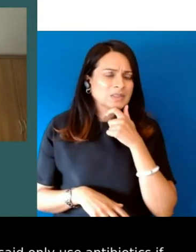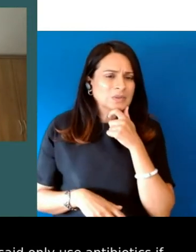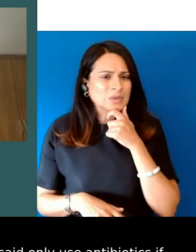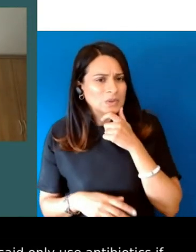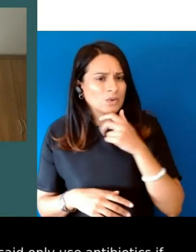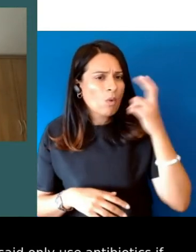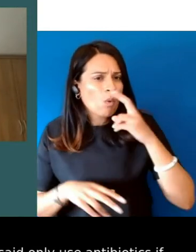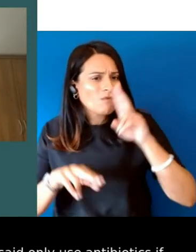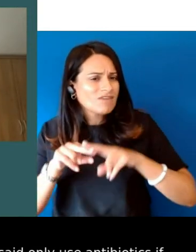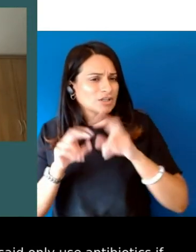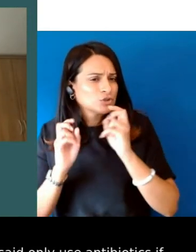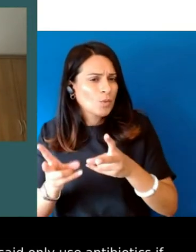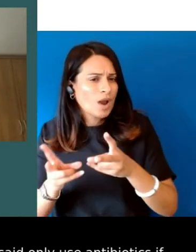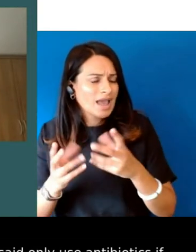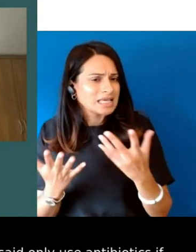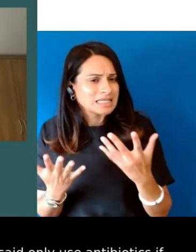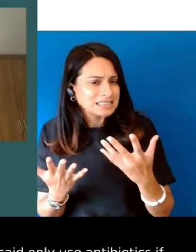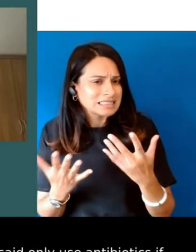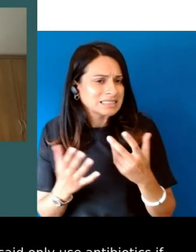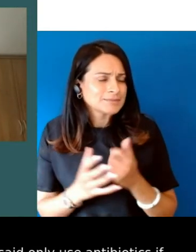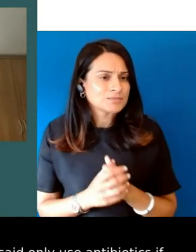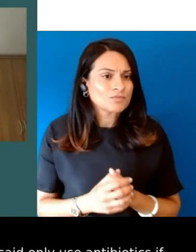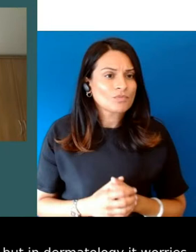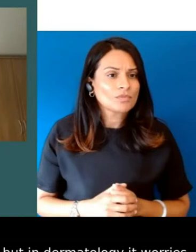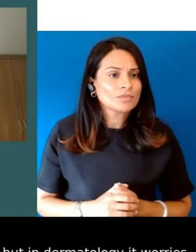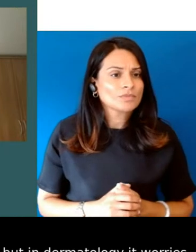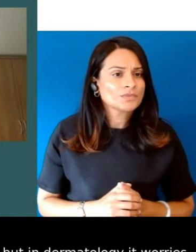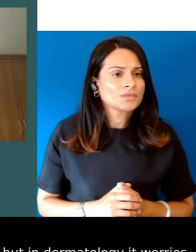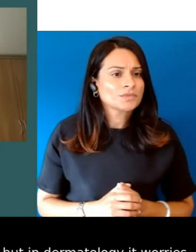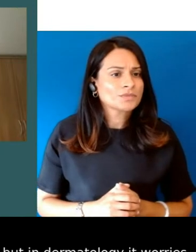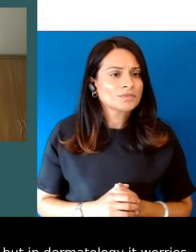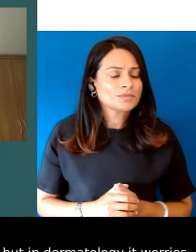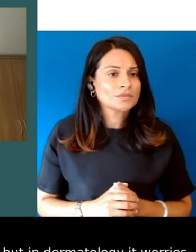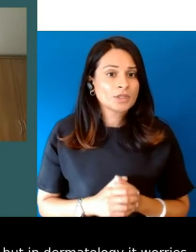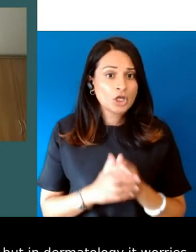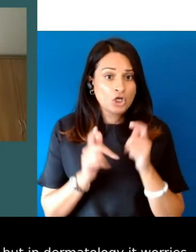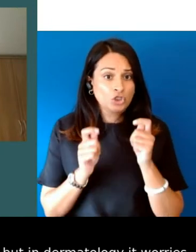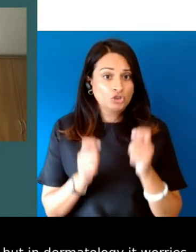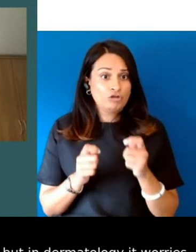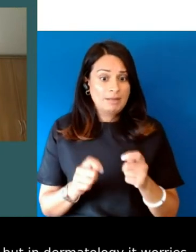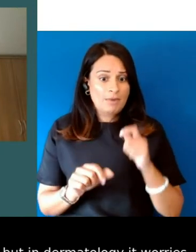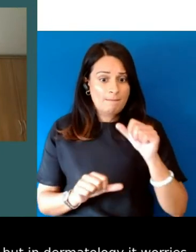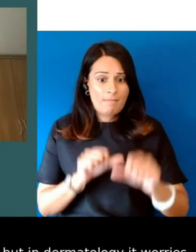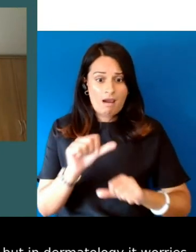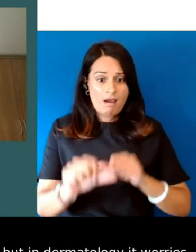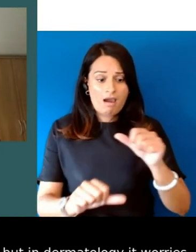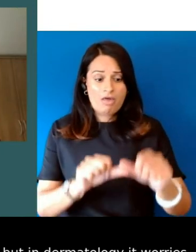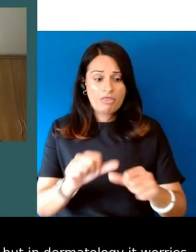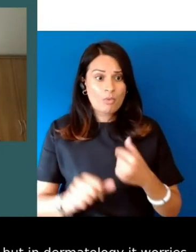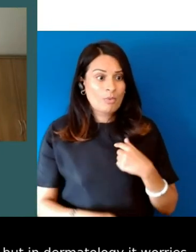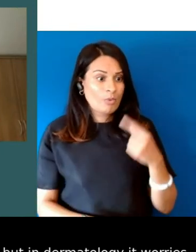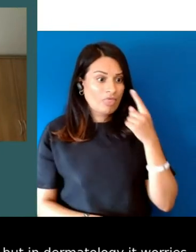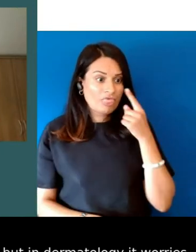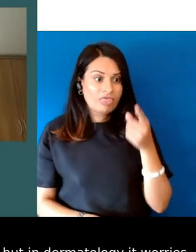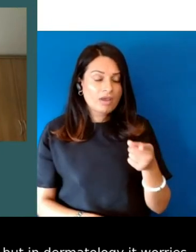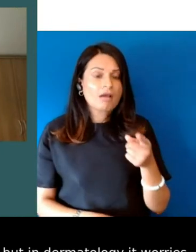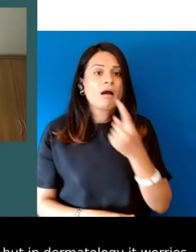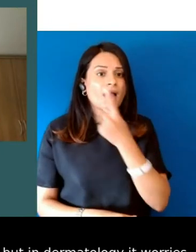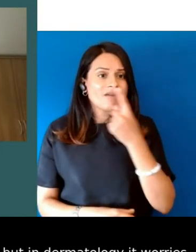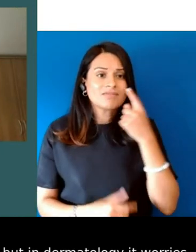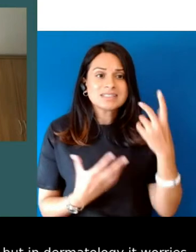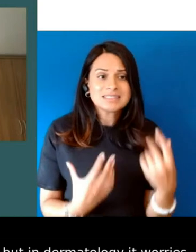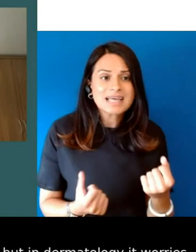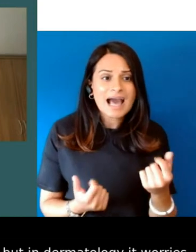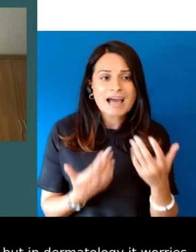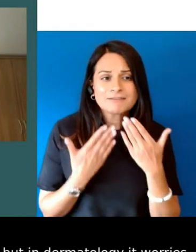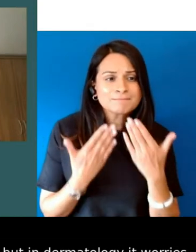method and i don't think you know that the mod the treatment pathways currently wouldn't see it as as having an evidence base i'm not